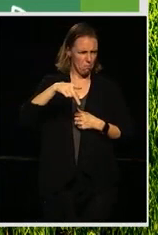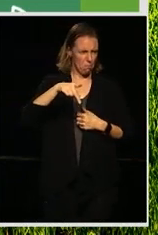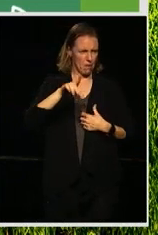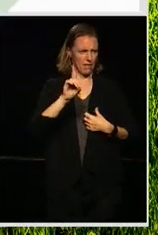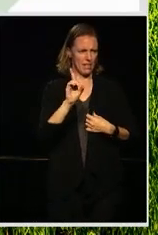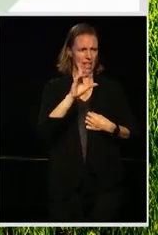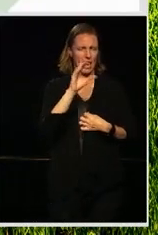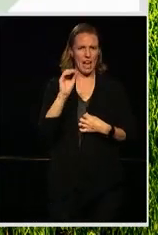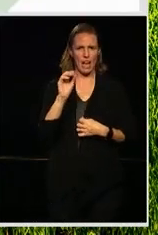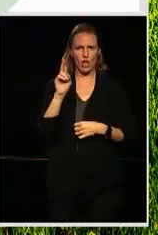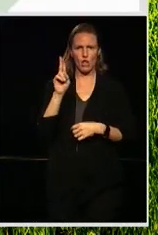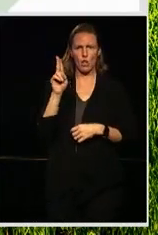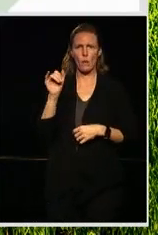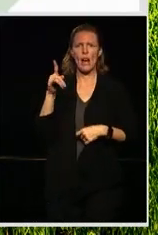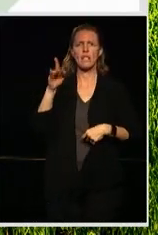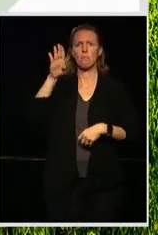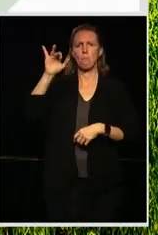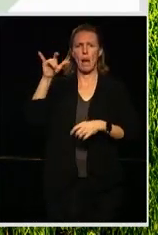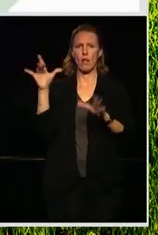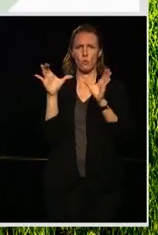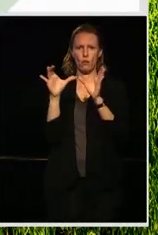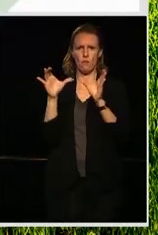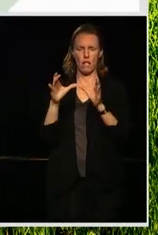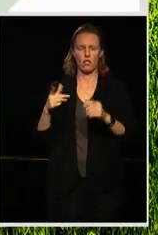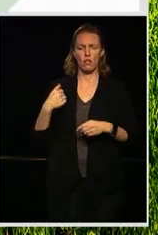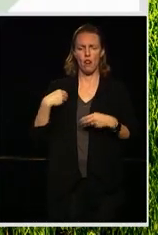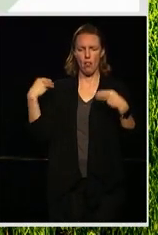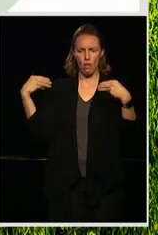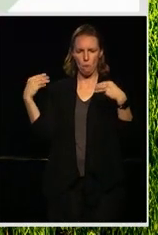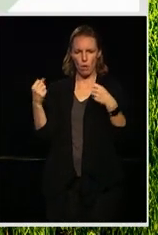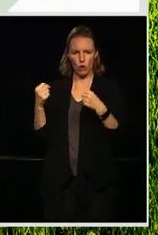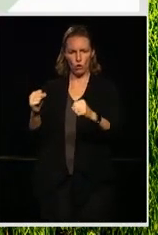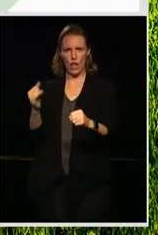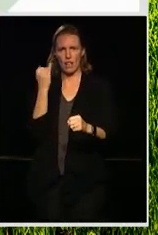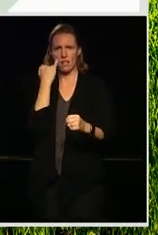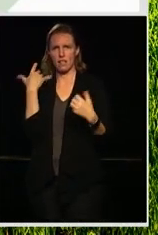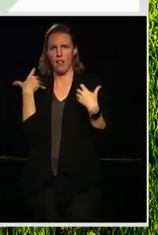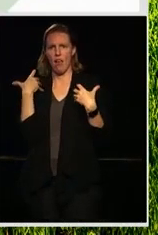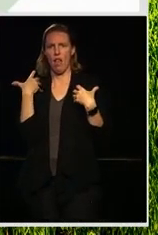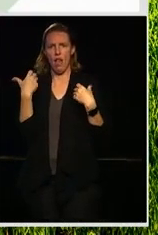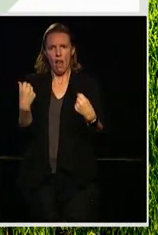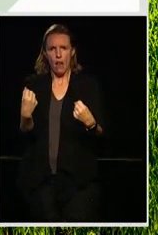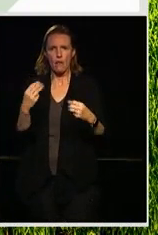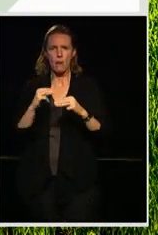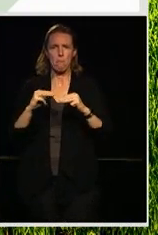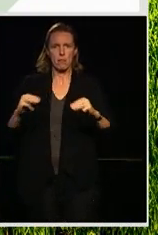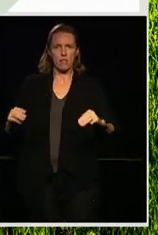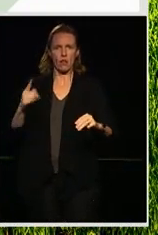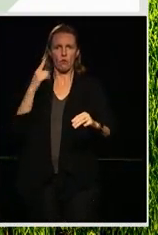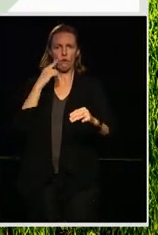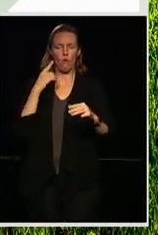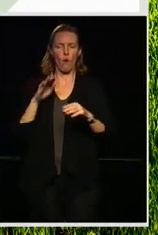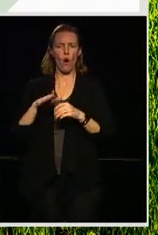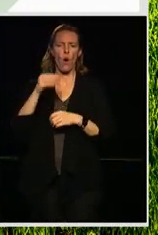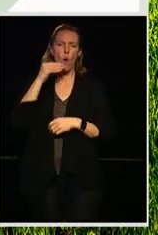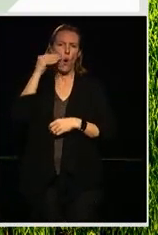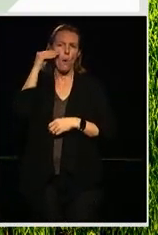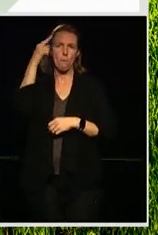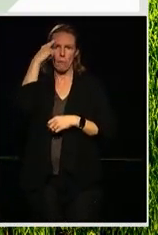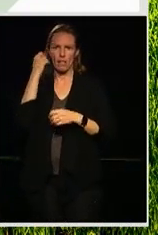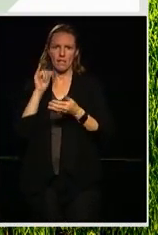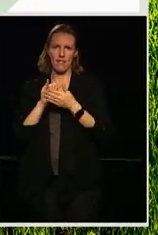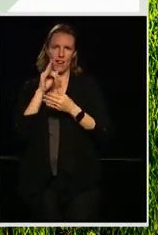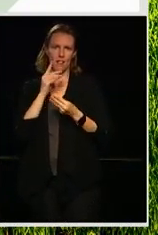certification. The market strategy is healthy materials for residential because that is